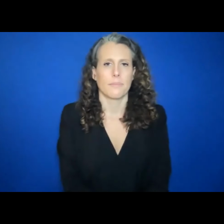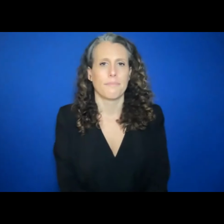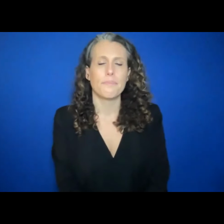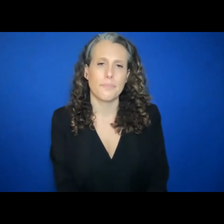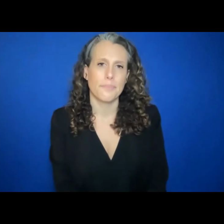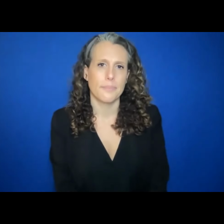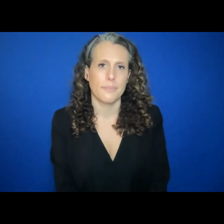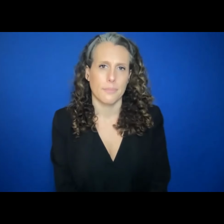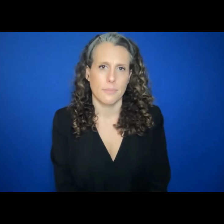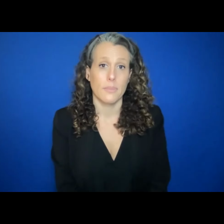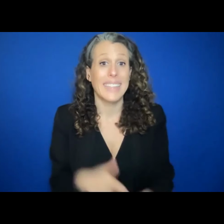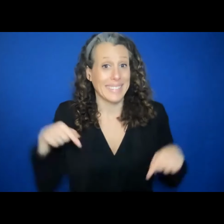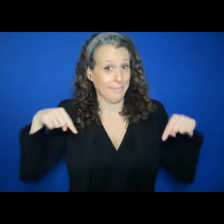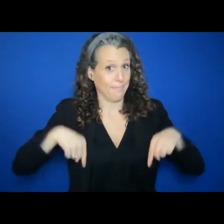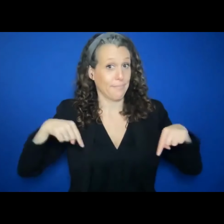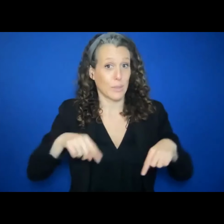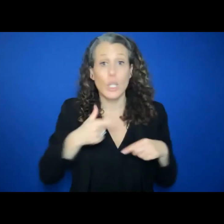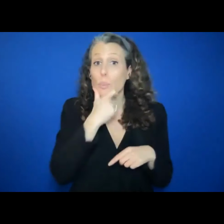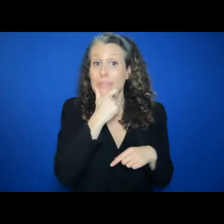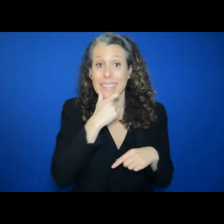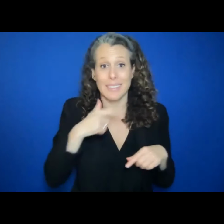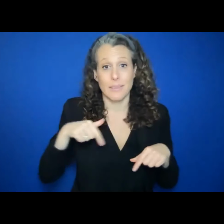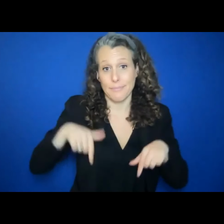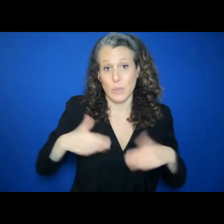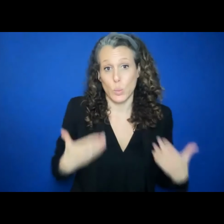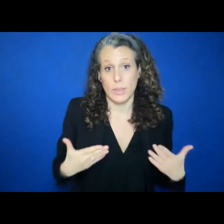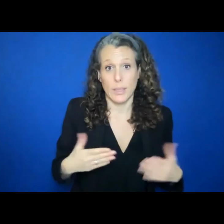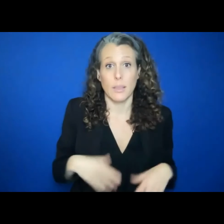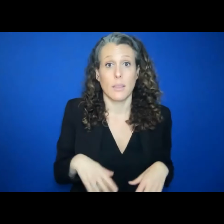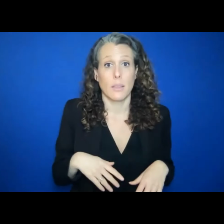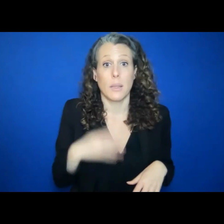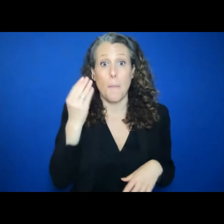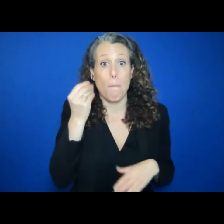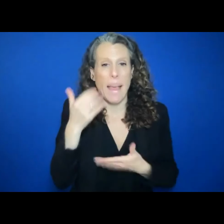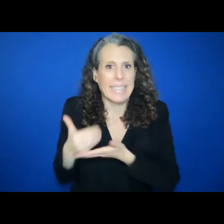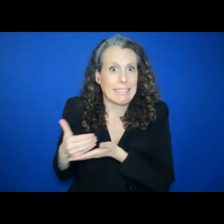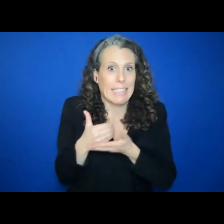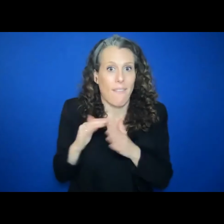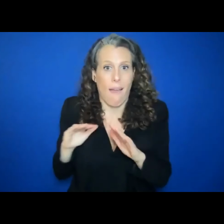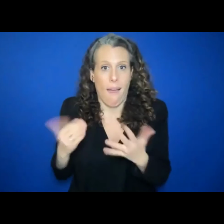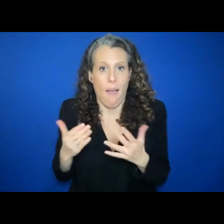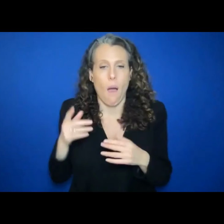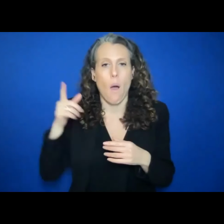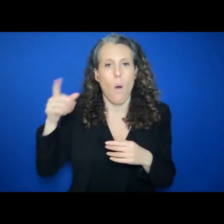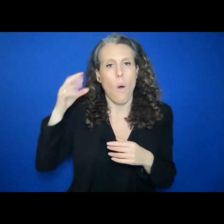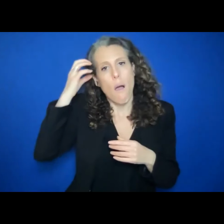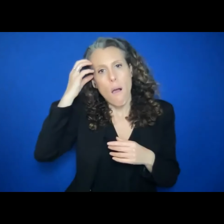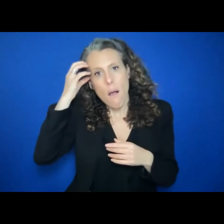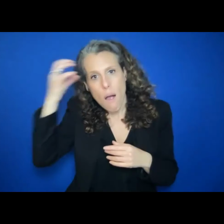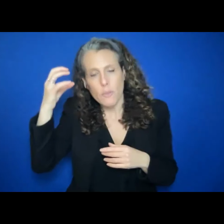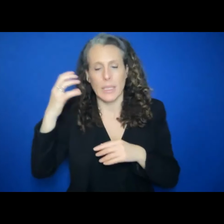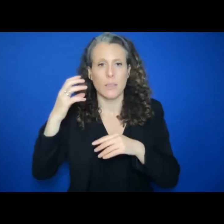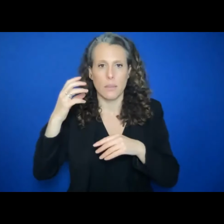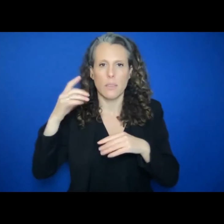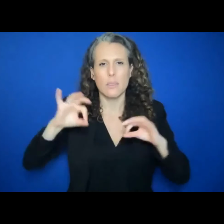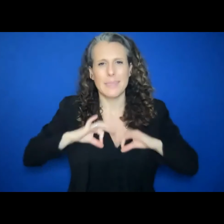In Britain today, to save money, social care services and healthcare services are investing heavily in